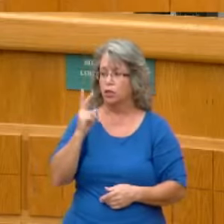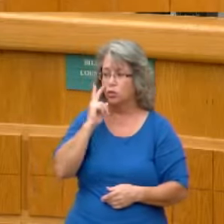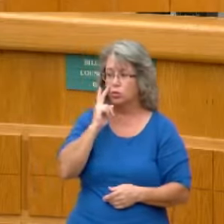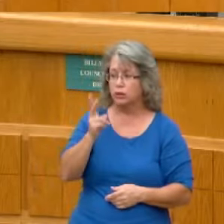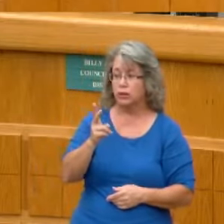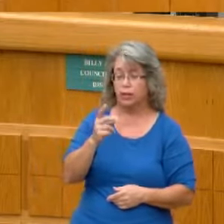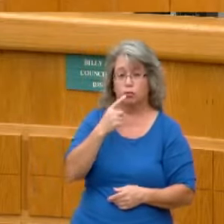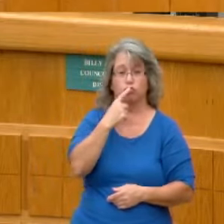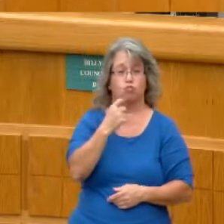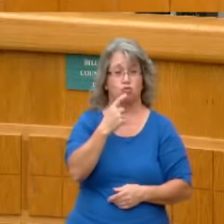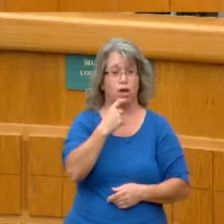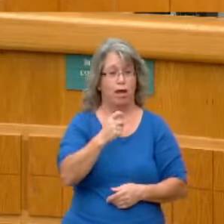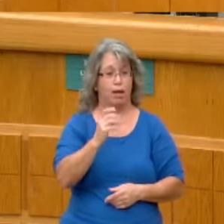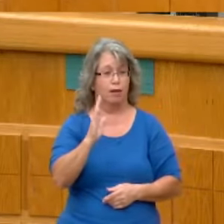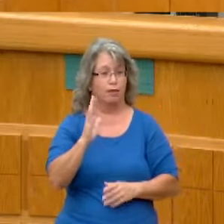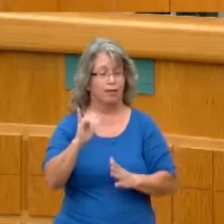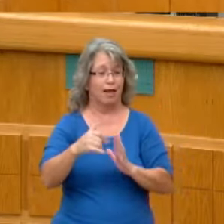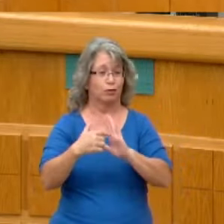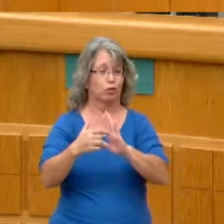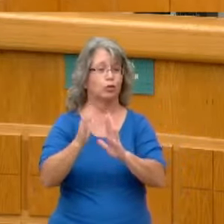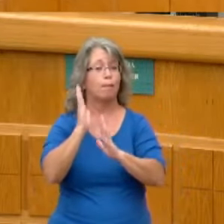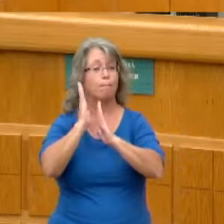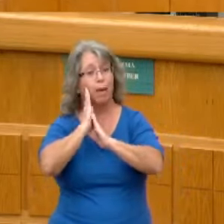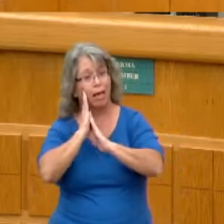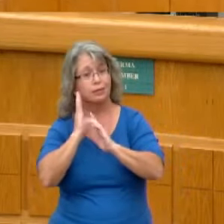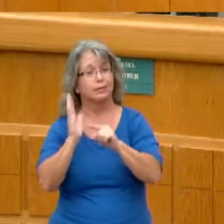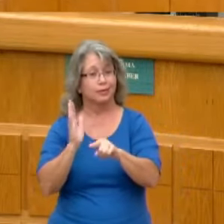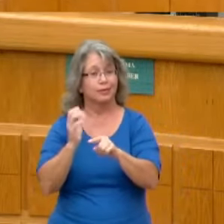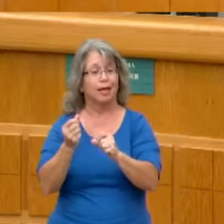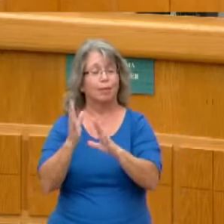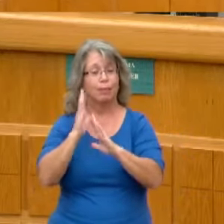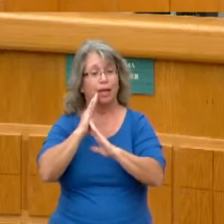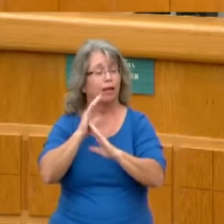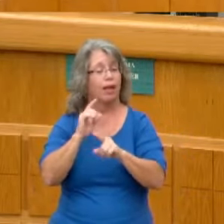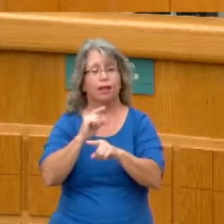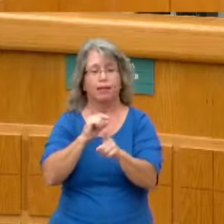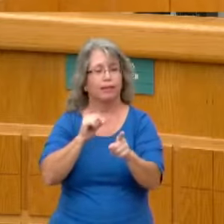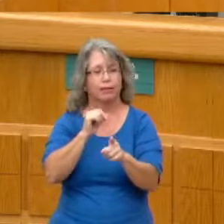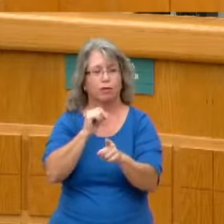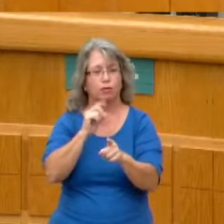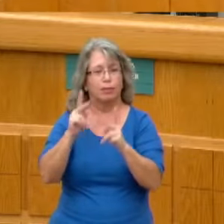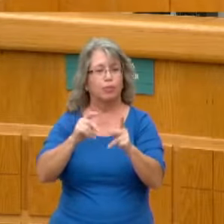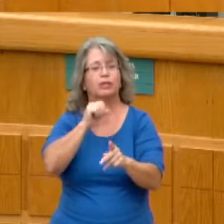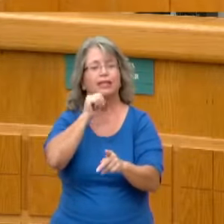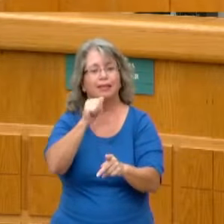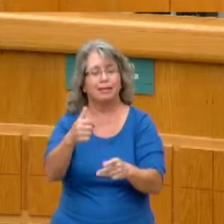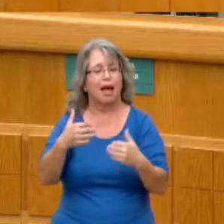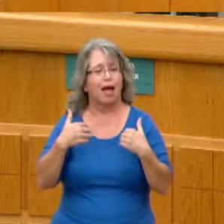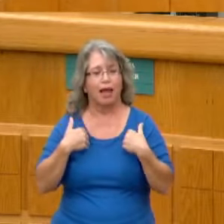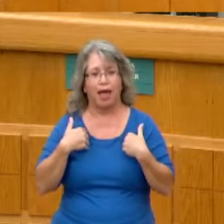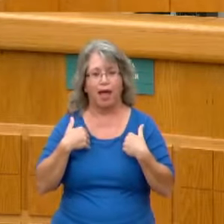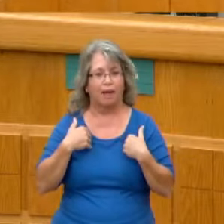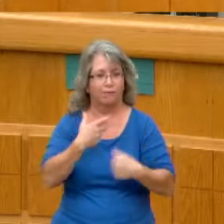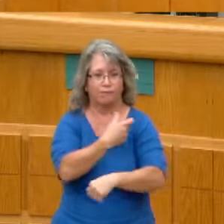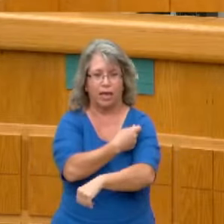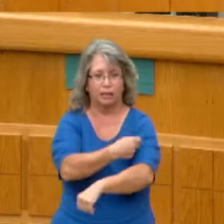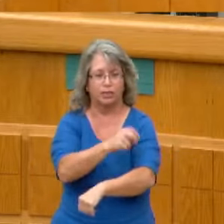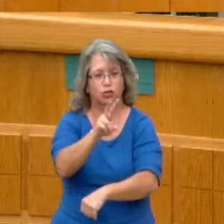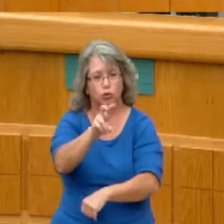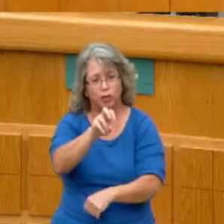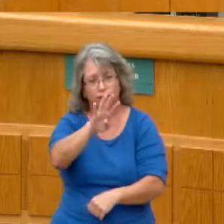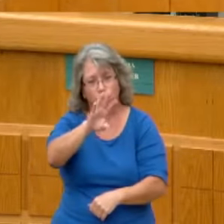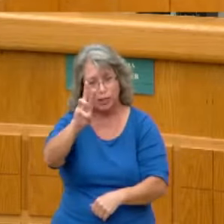all the red beds, that says that those individuals were not vaccinated, and that's 246 people that